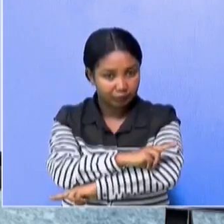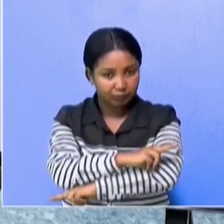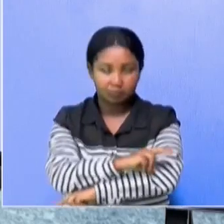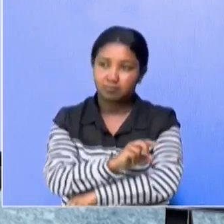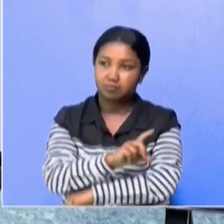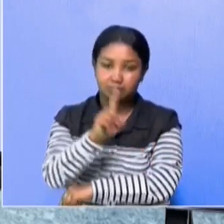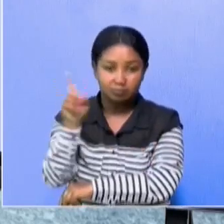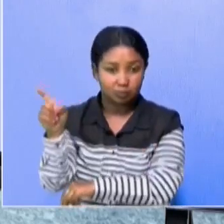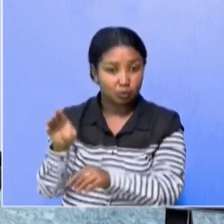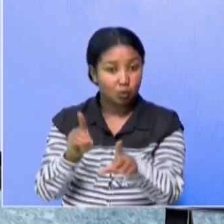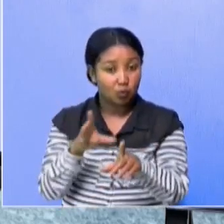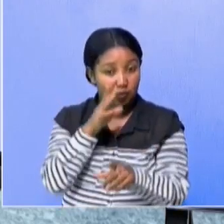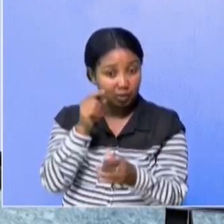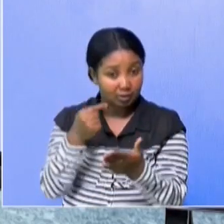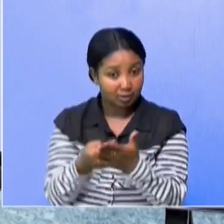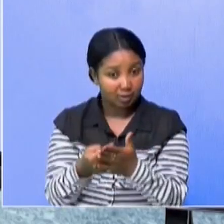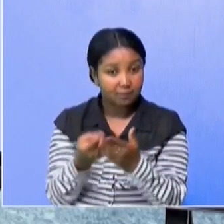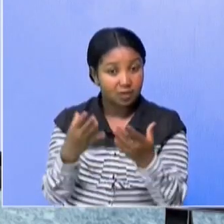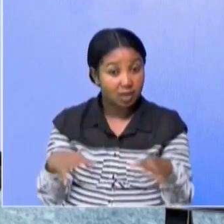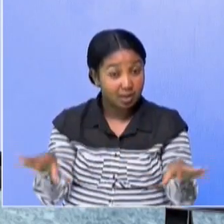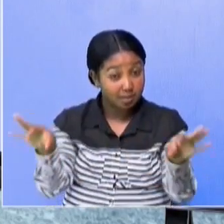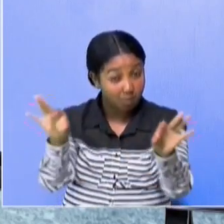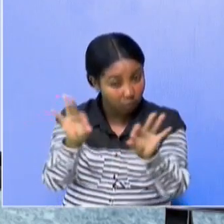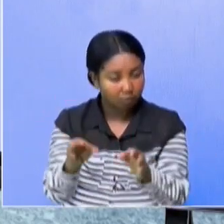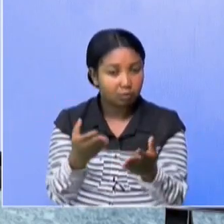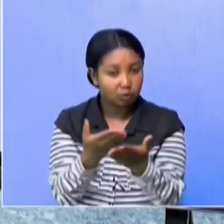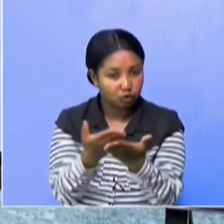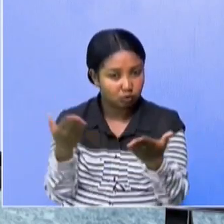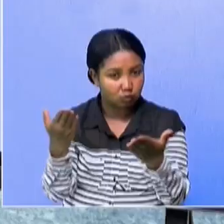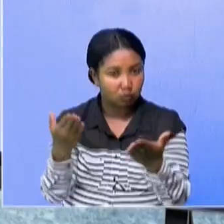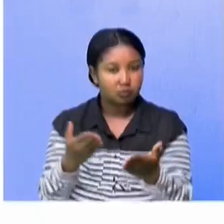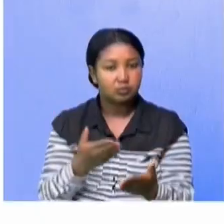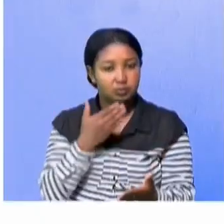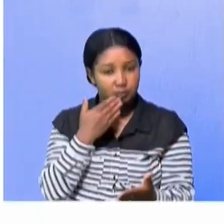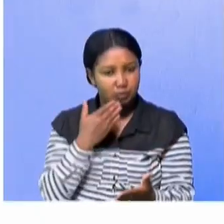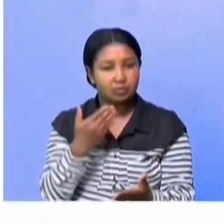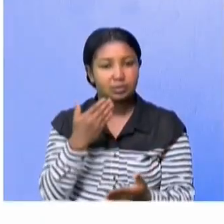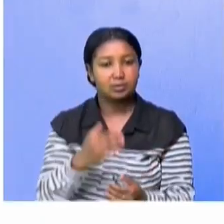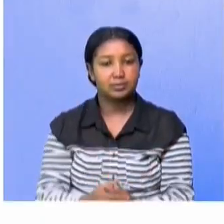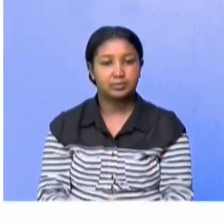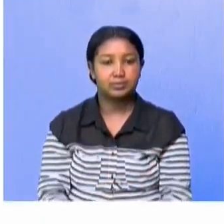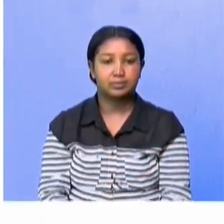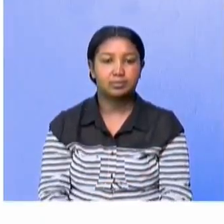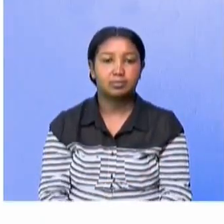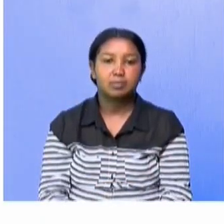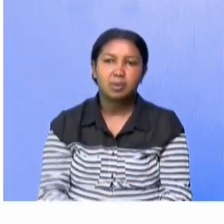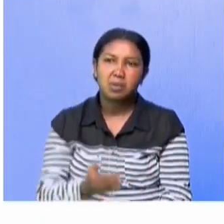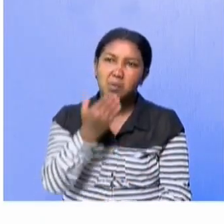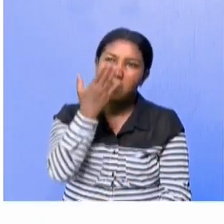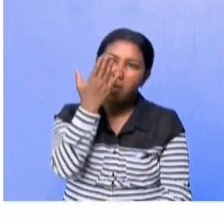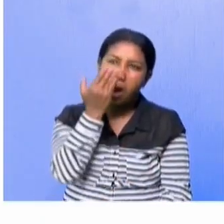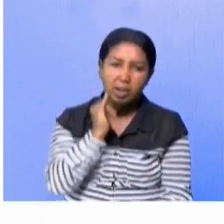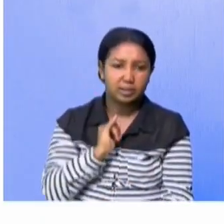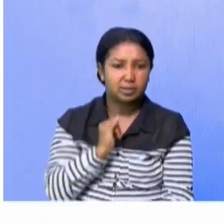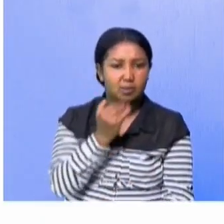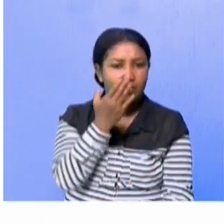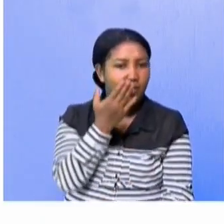Yeah, don't forget these are very important issues. Good. Why